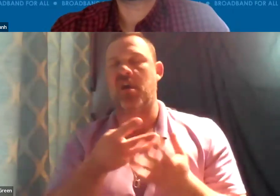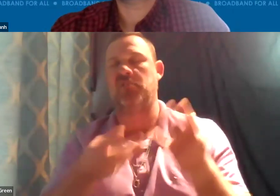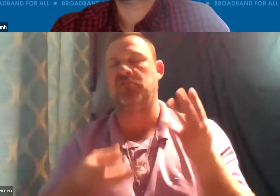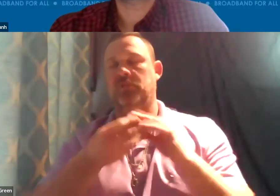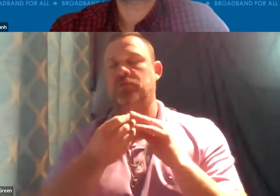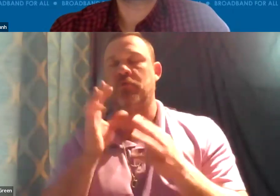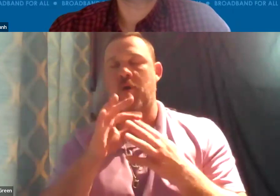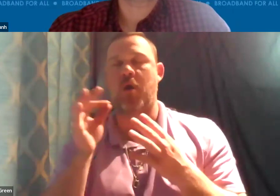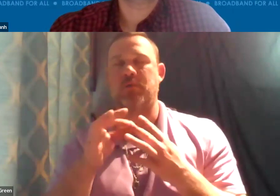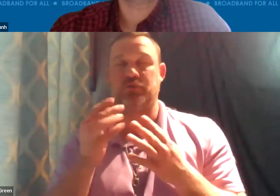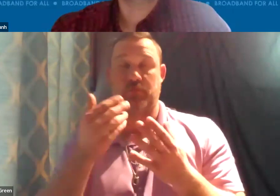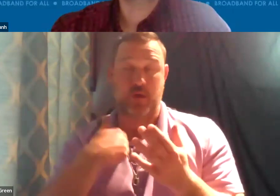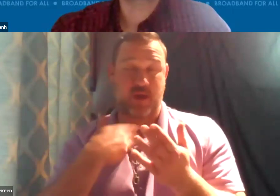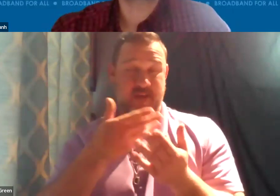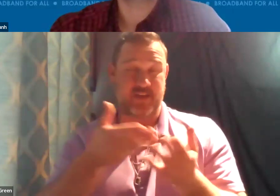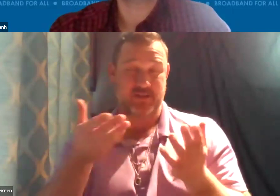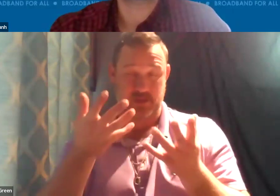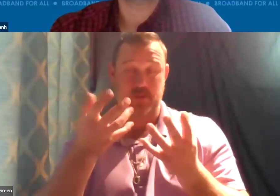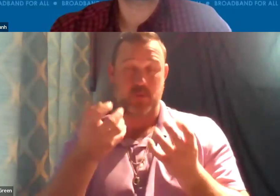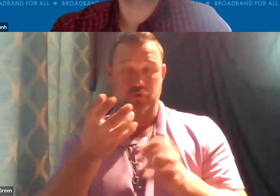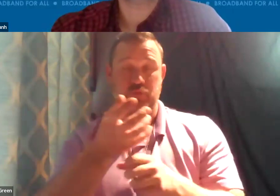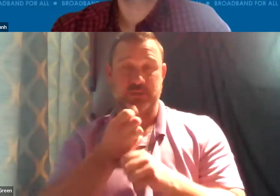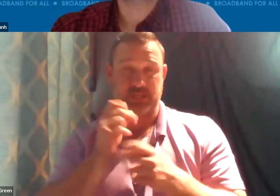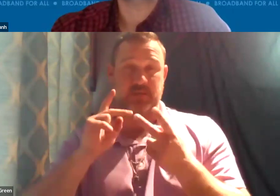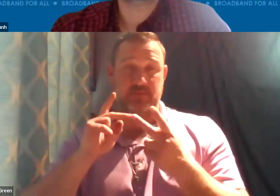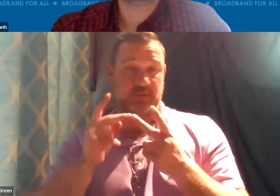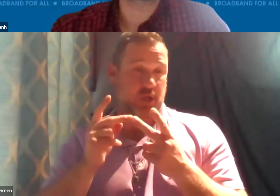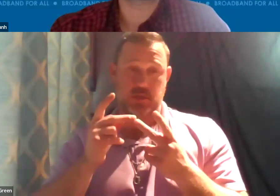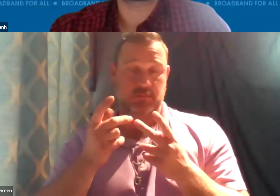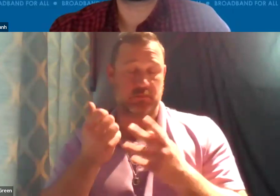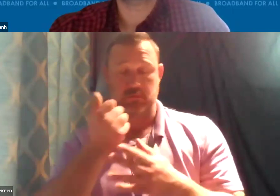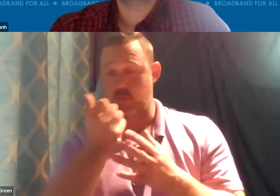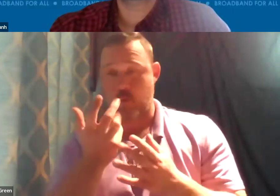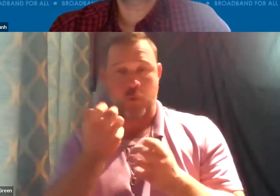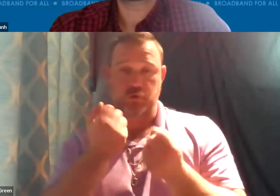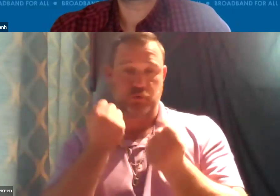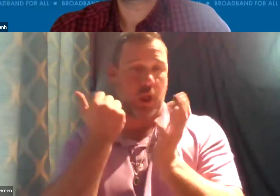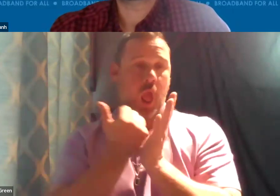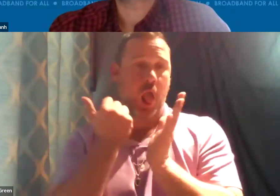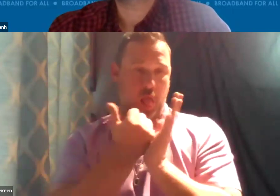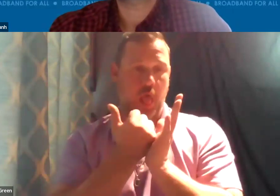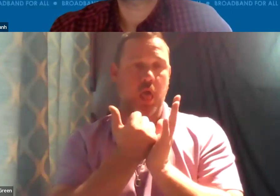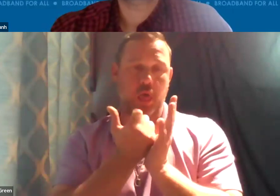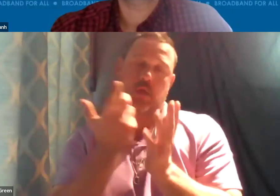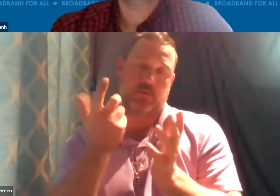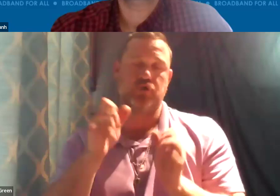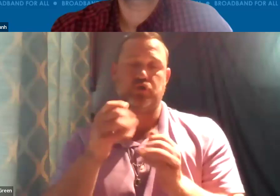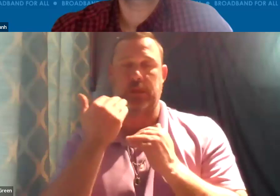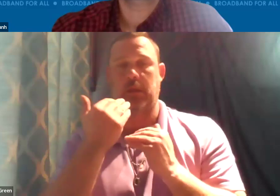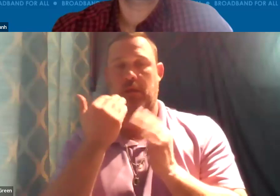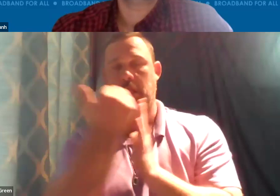But if you have an entity that wants to receive a second tier subgrant or wants to help out, then they should be listed as a